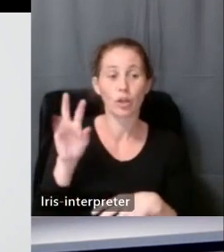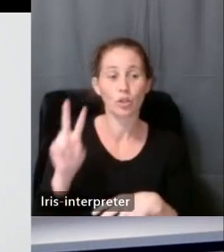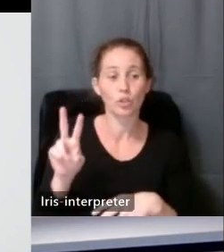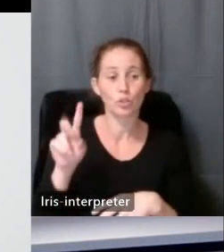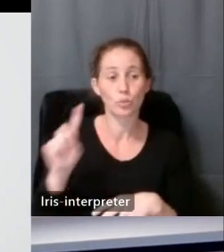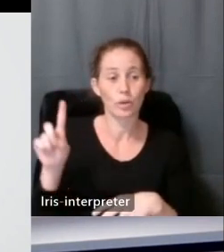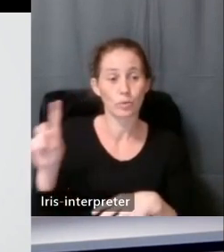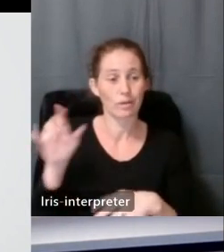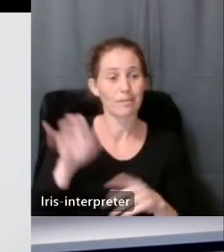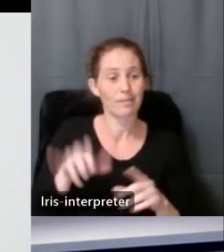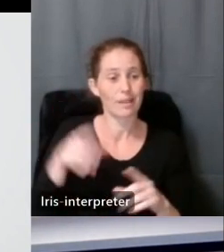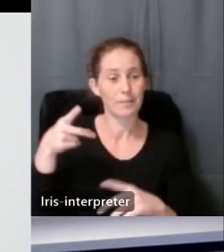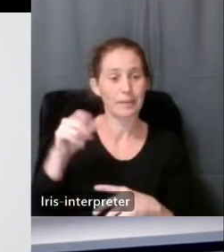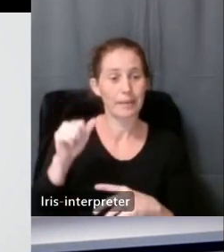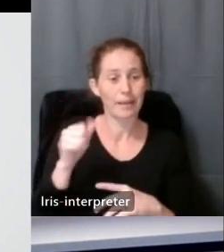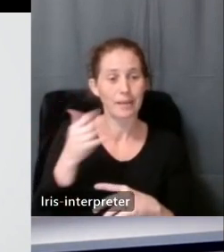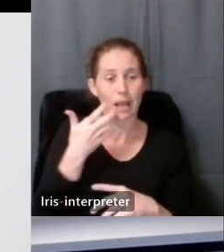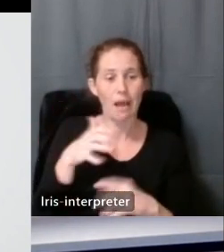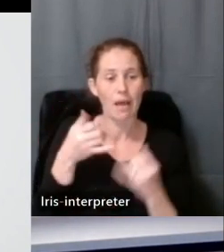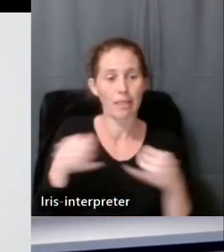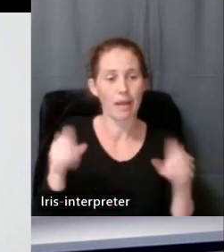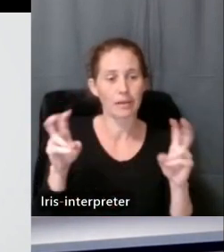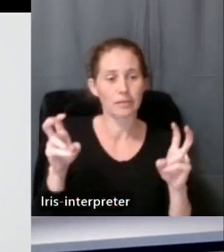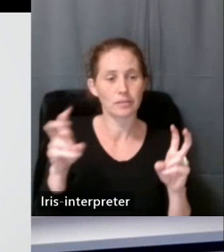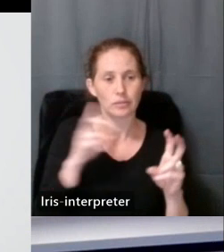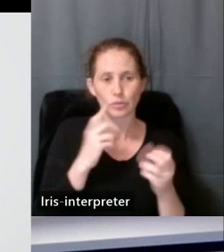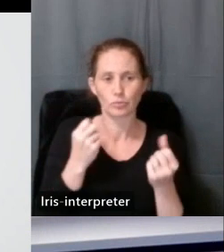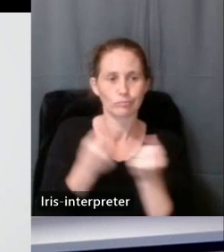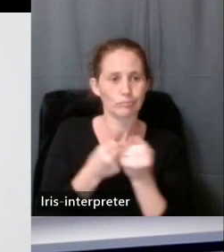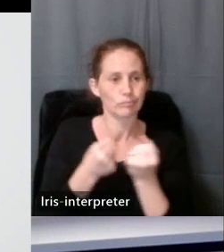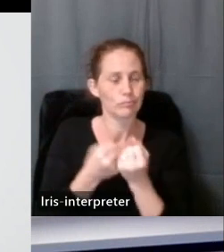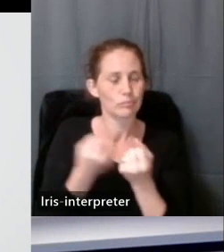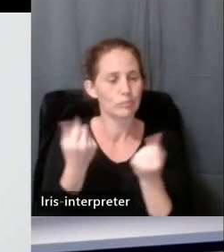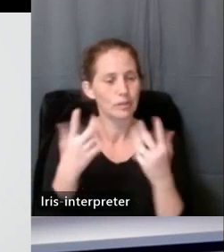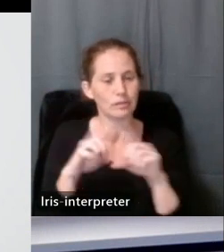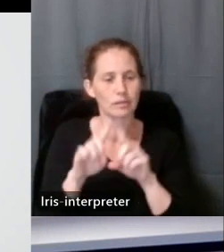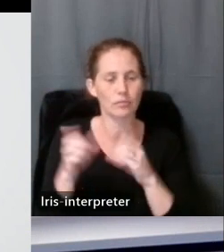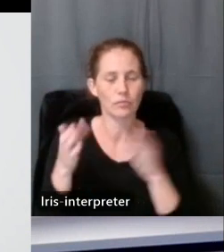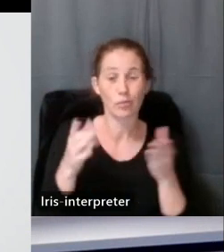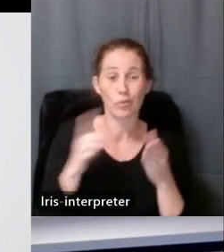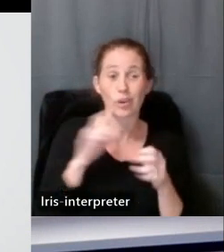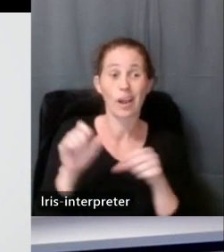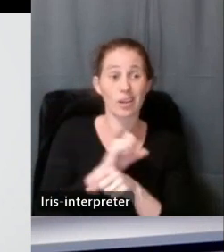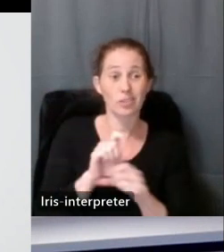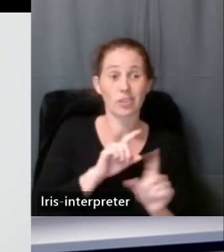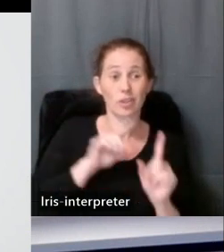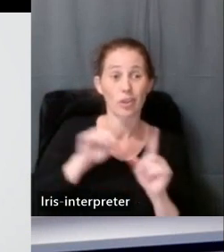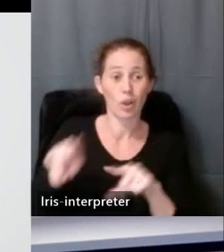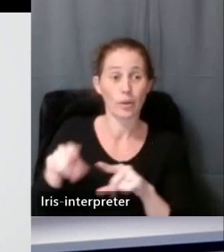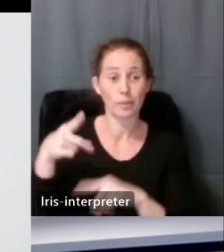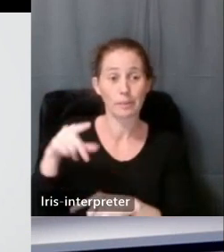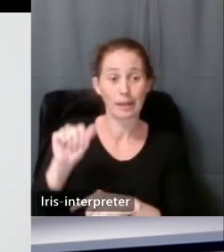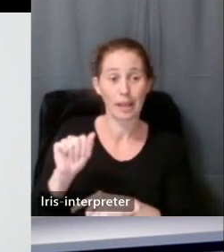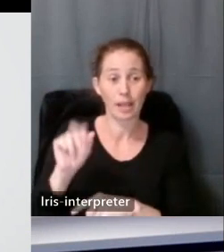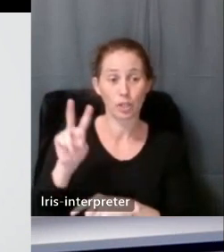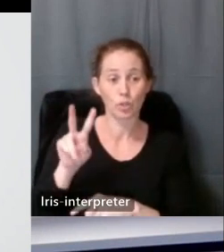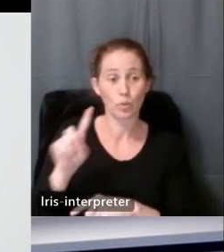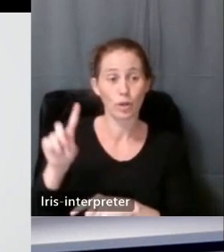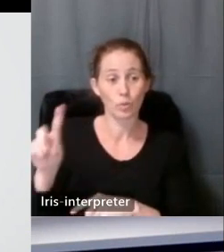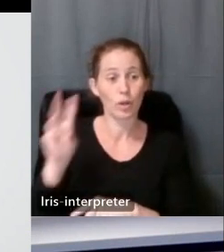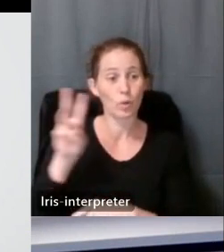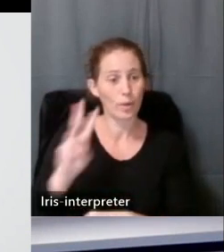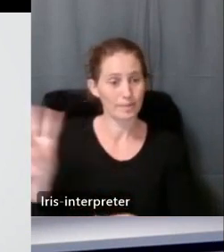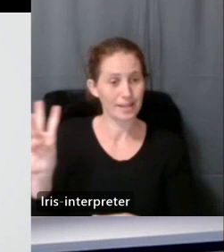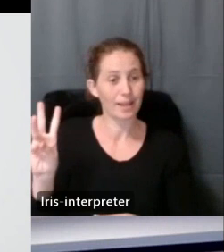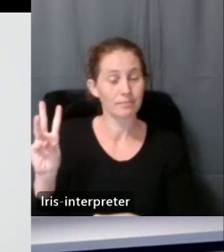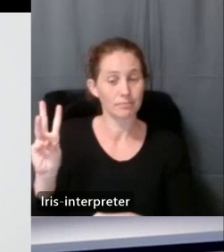Pennsylvania's hotline, to assist with an array of services, or actually visiting the Pennsylvania 211 website,